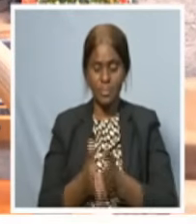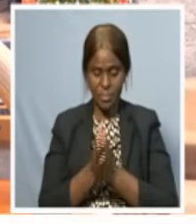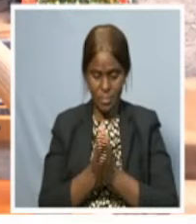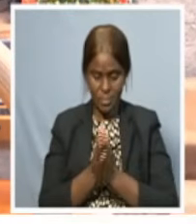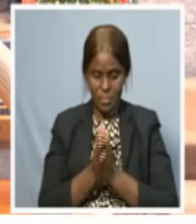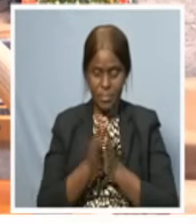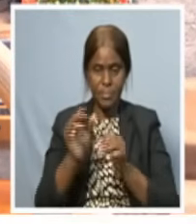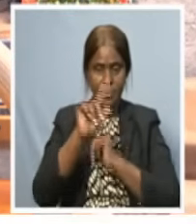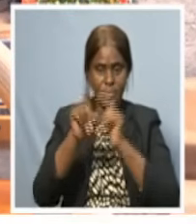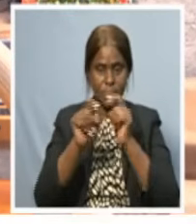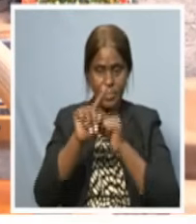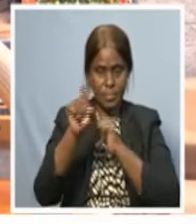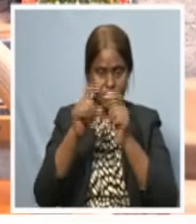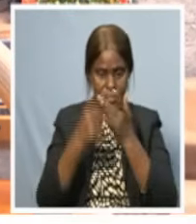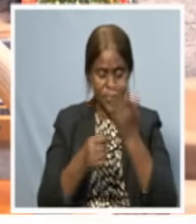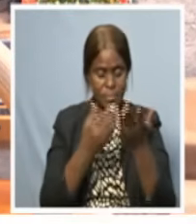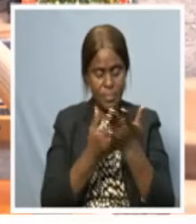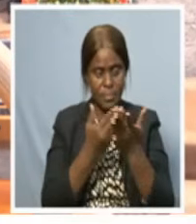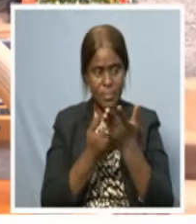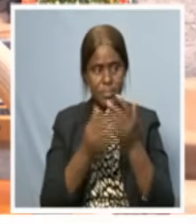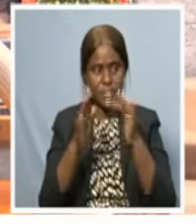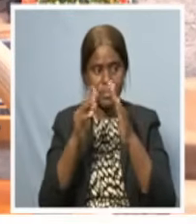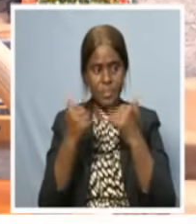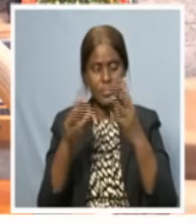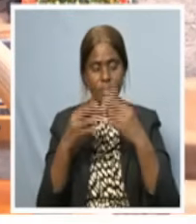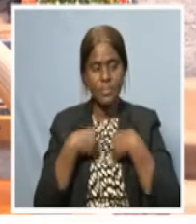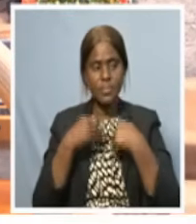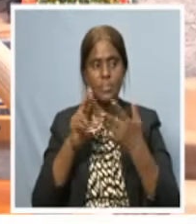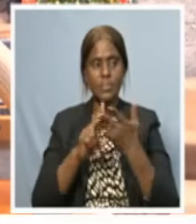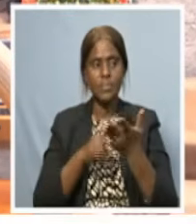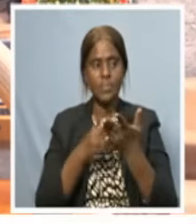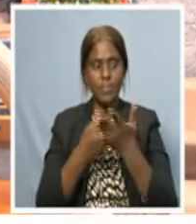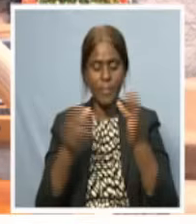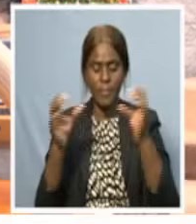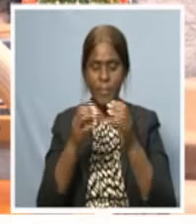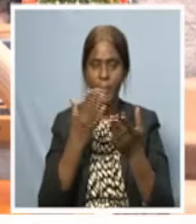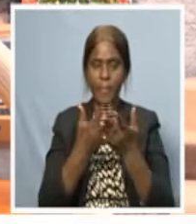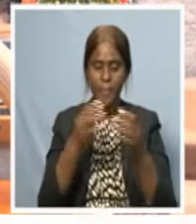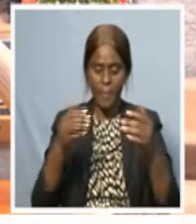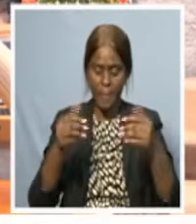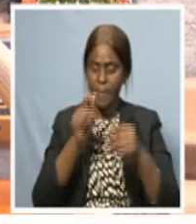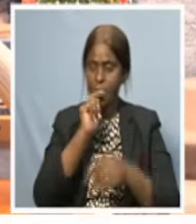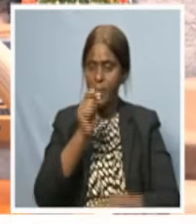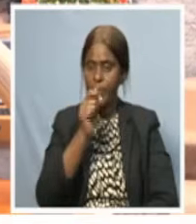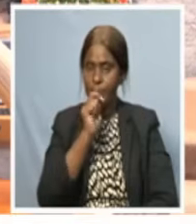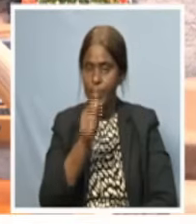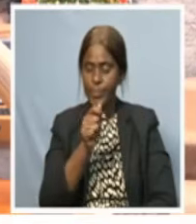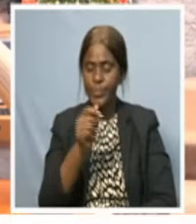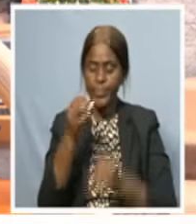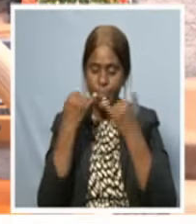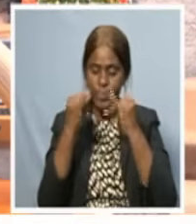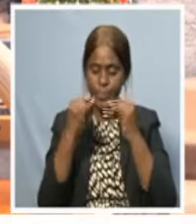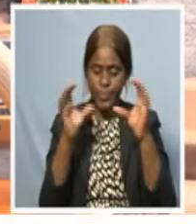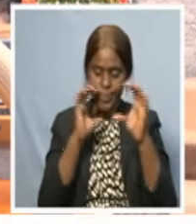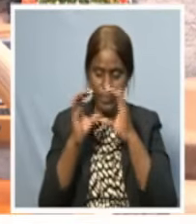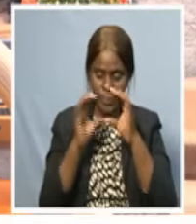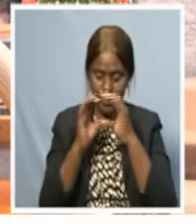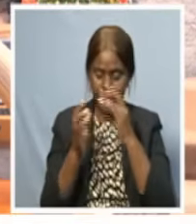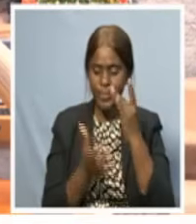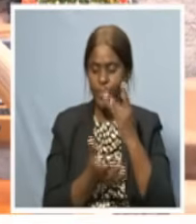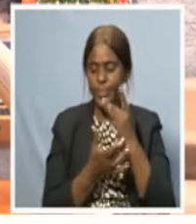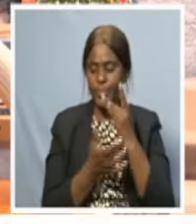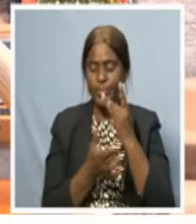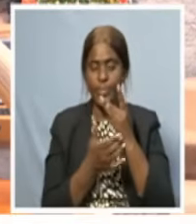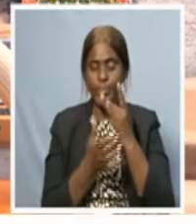I put the question. The question is that this House adopts the report of the Committee on Media, Information and